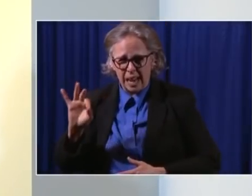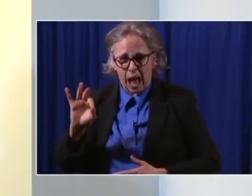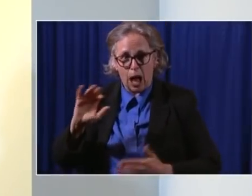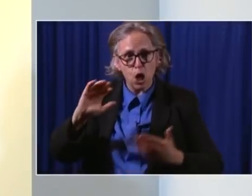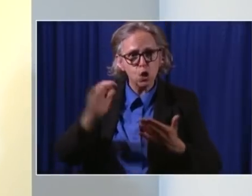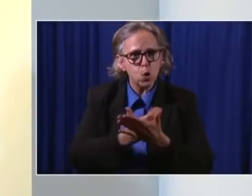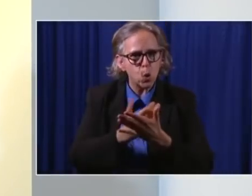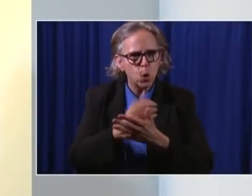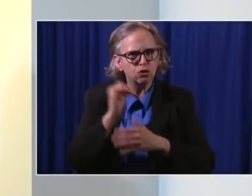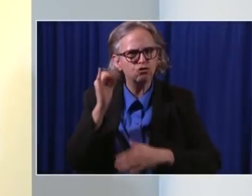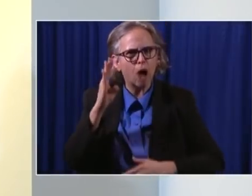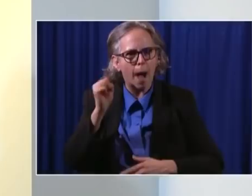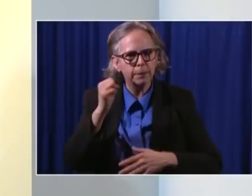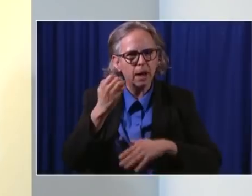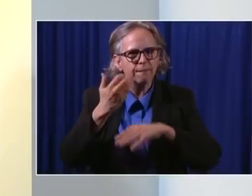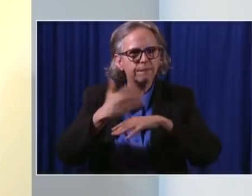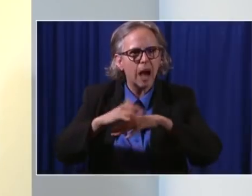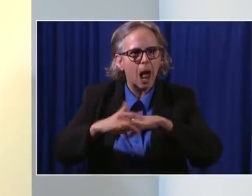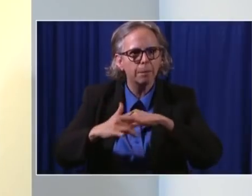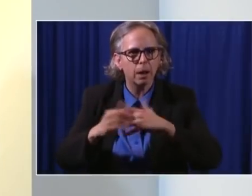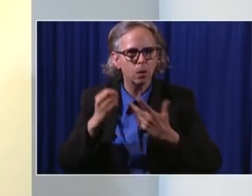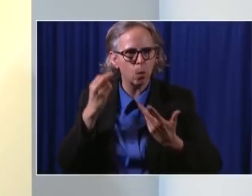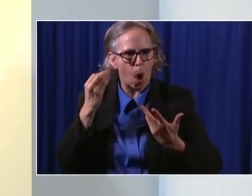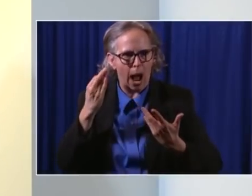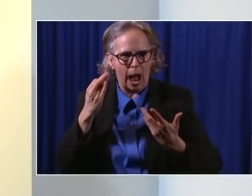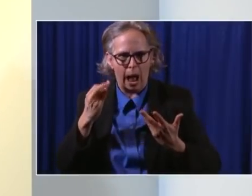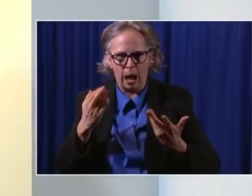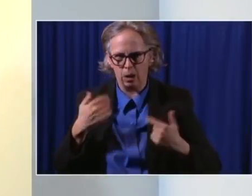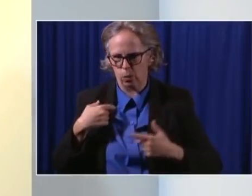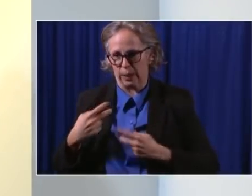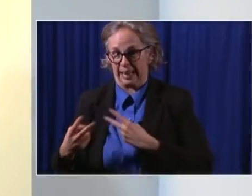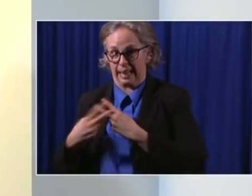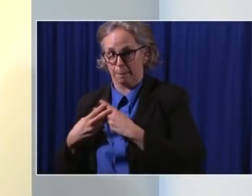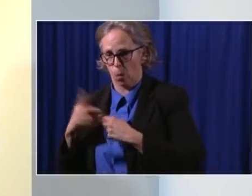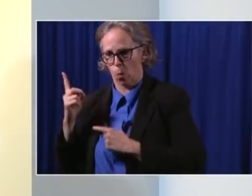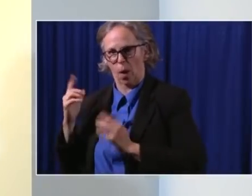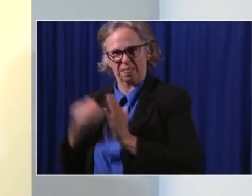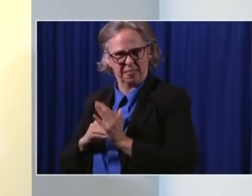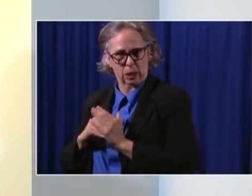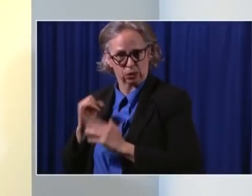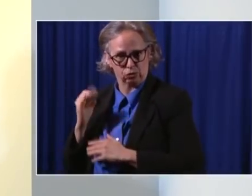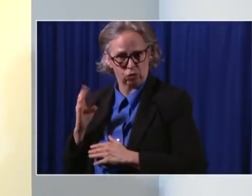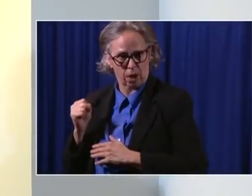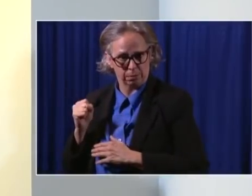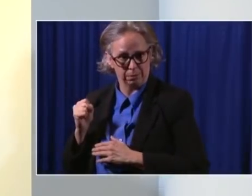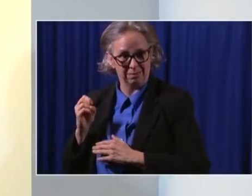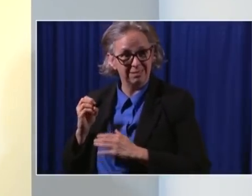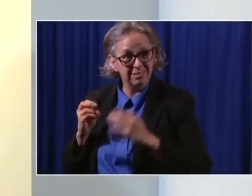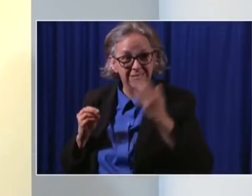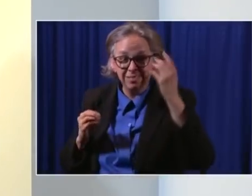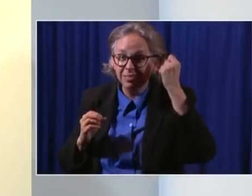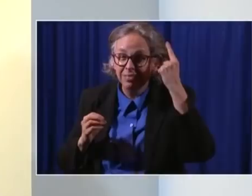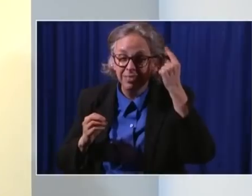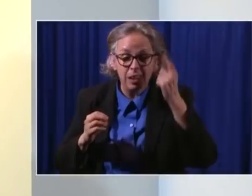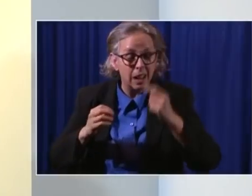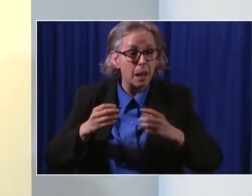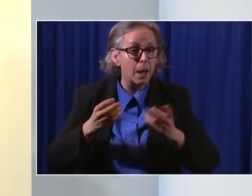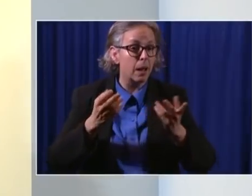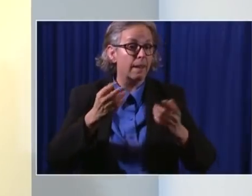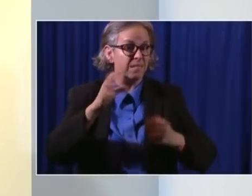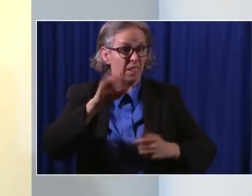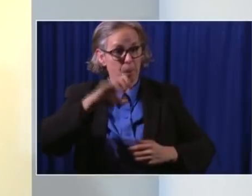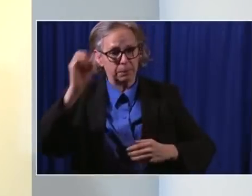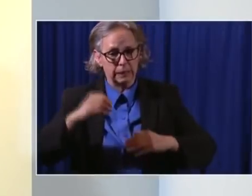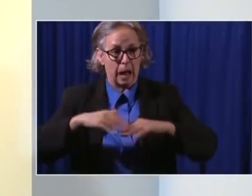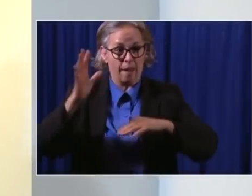1,133 existing jobs, and more than half the awards went to small businesses with less than 25 employees. So this is an important part